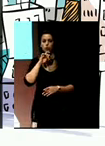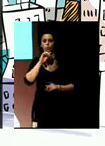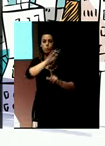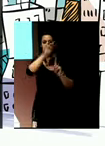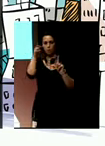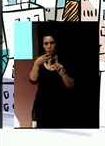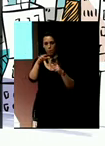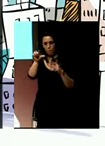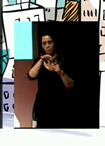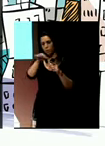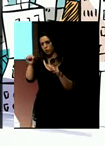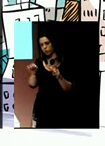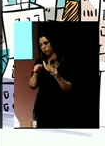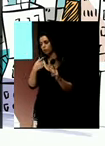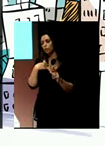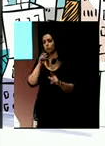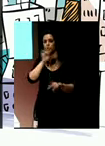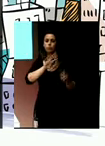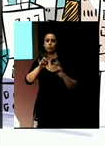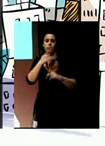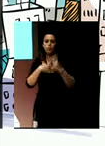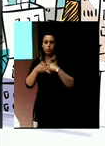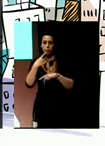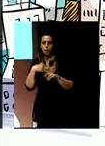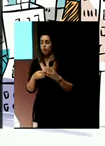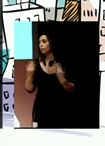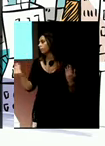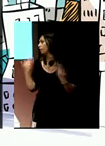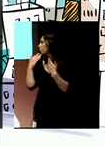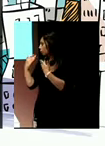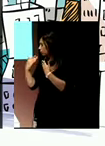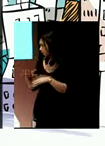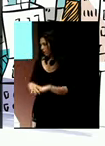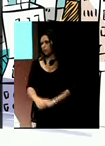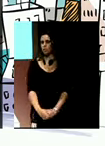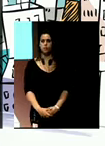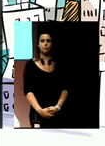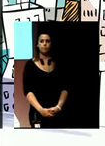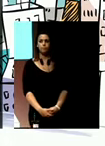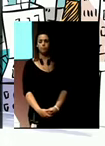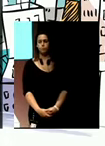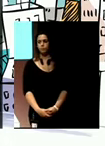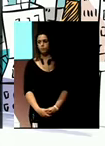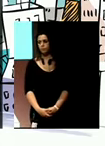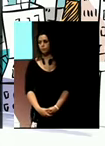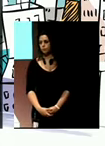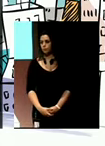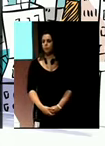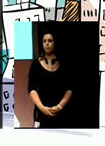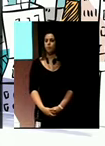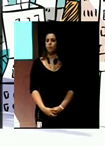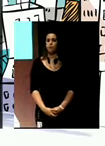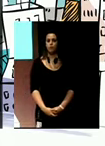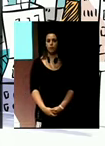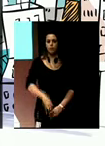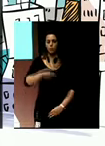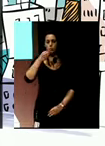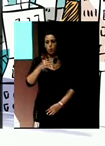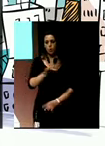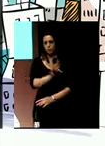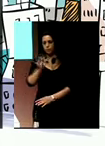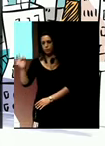can have information on the website of Vodafone. So thank you very much for your presentation. Well,